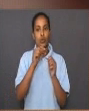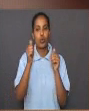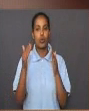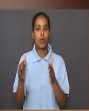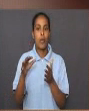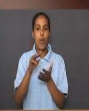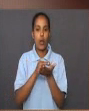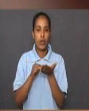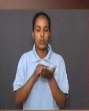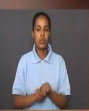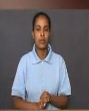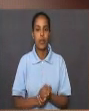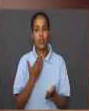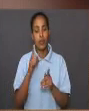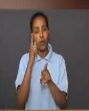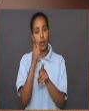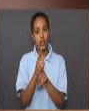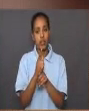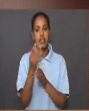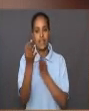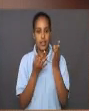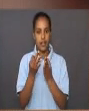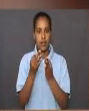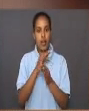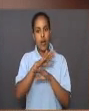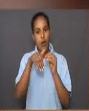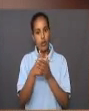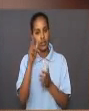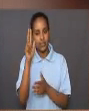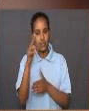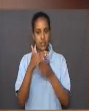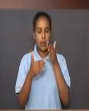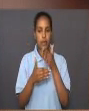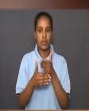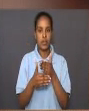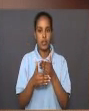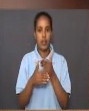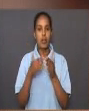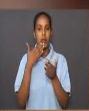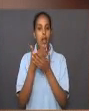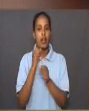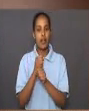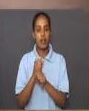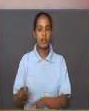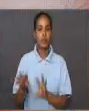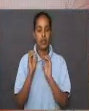molecules. If you correctly described all 3 steps, well done,